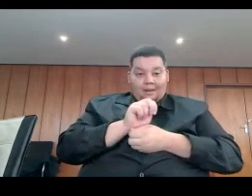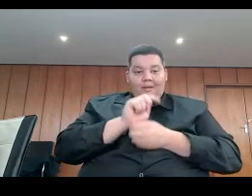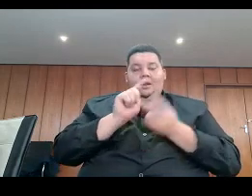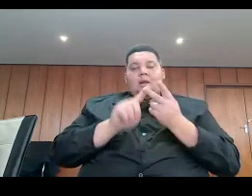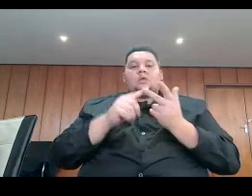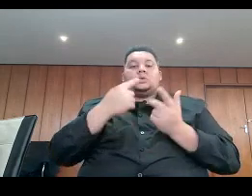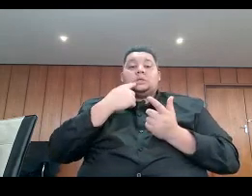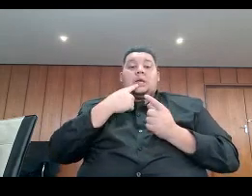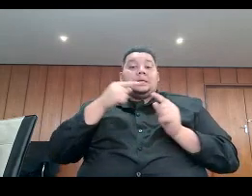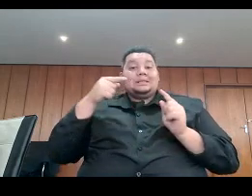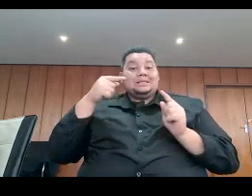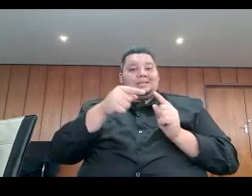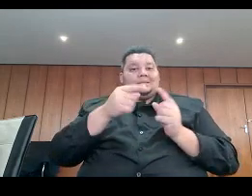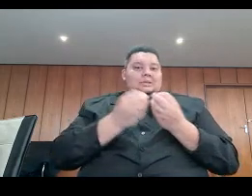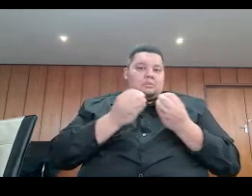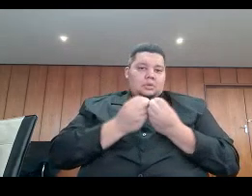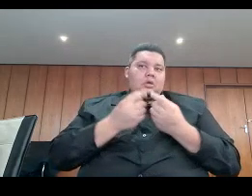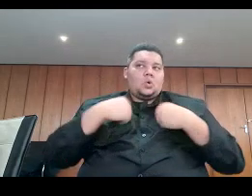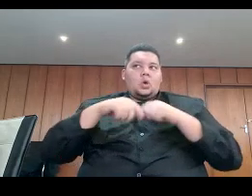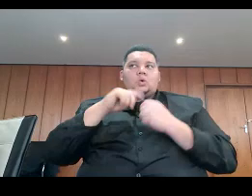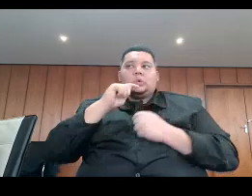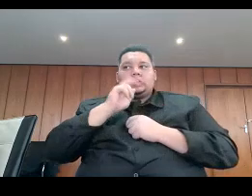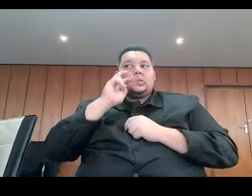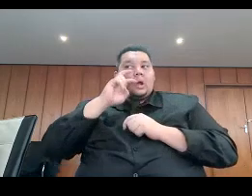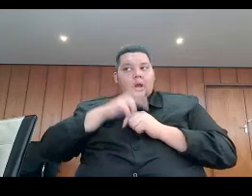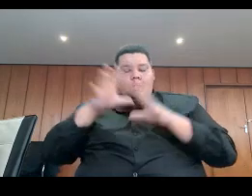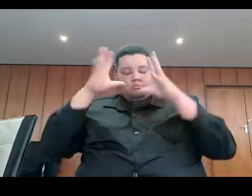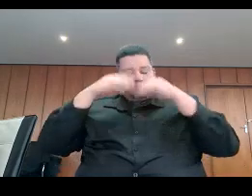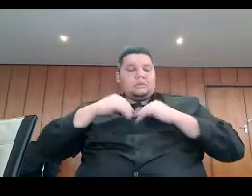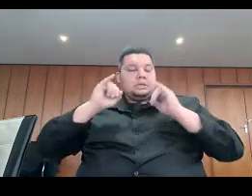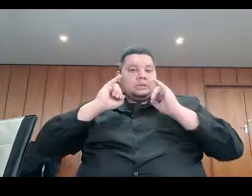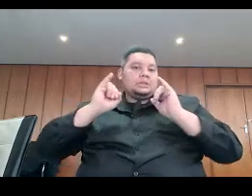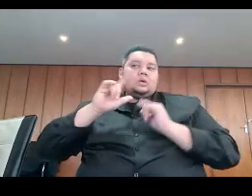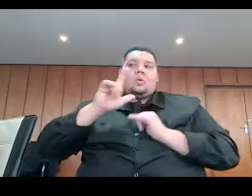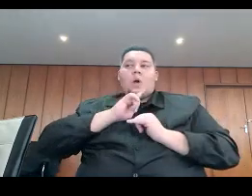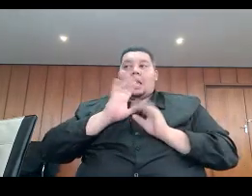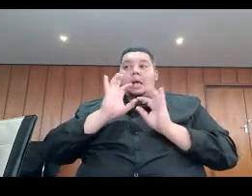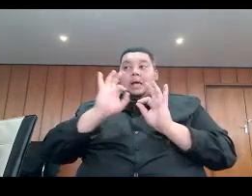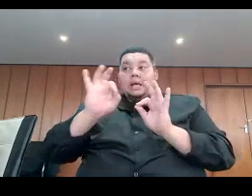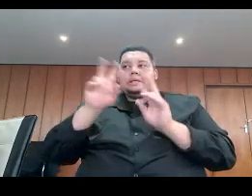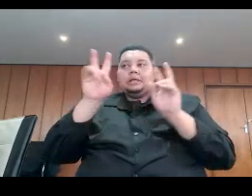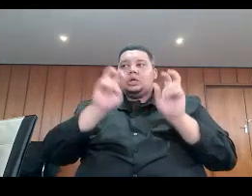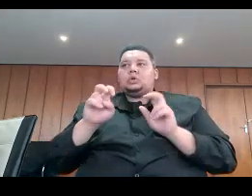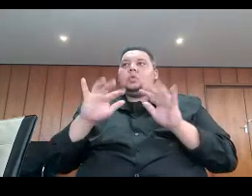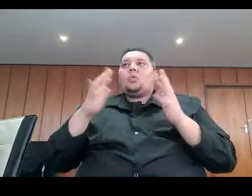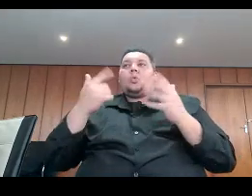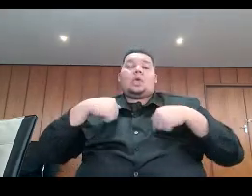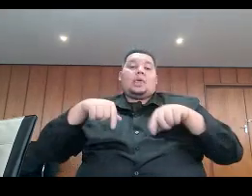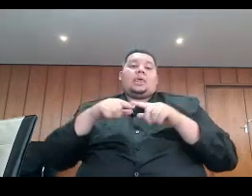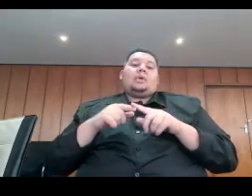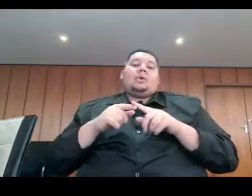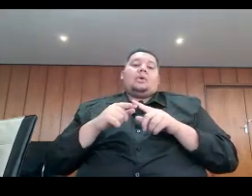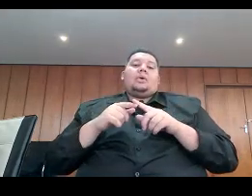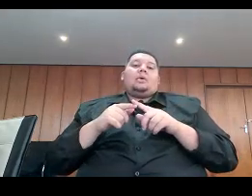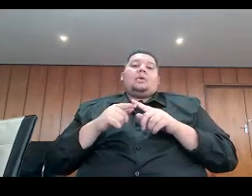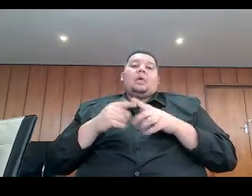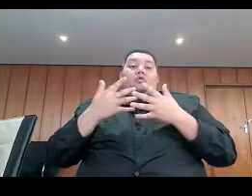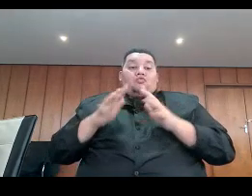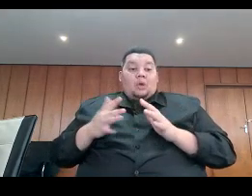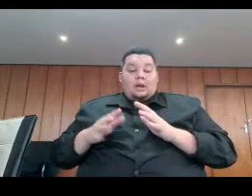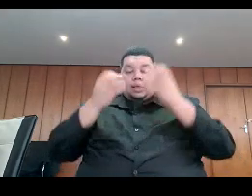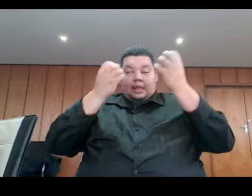it's like this is something we really need to take seriously. This is a situation that we already have